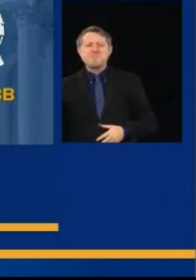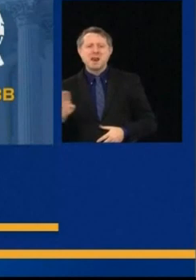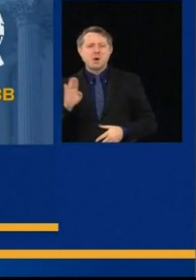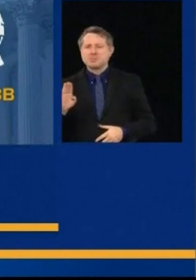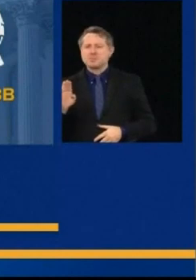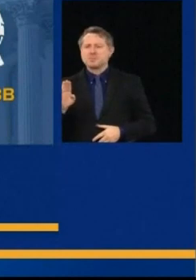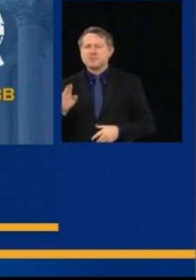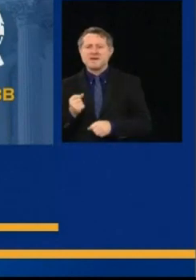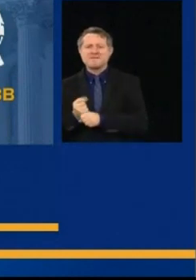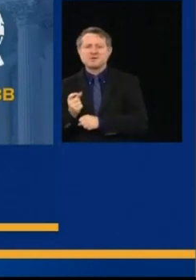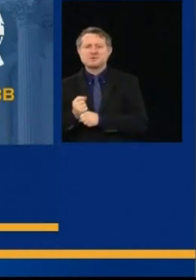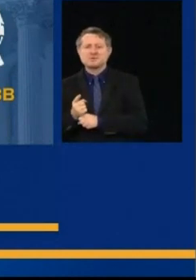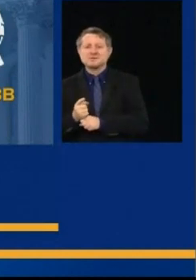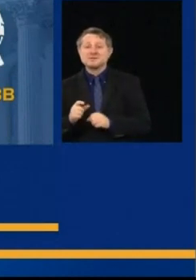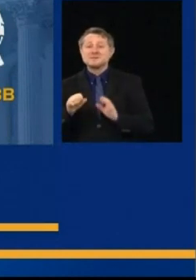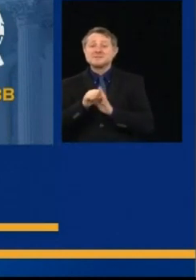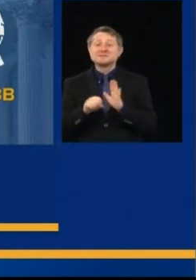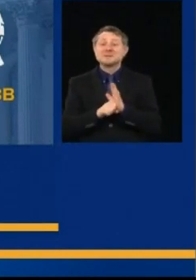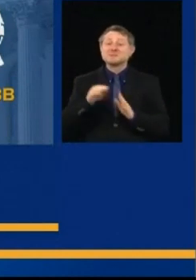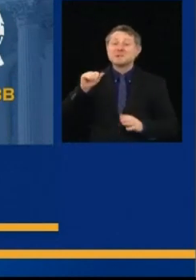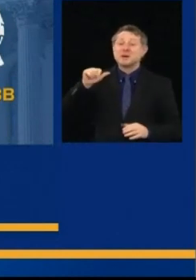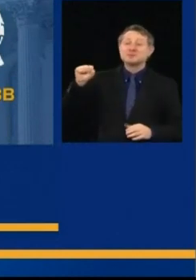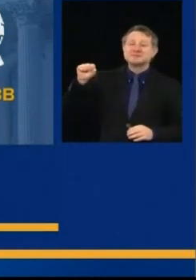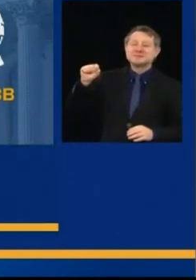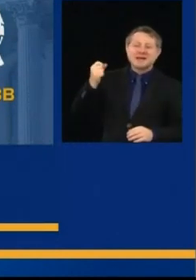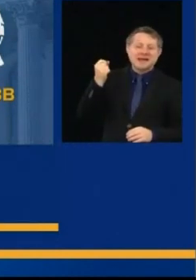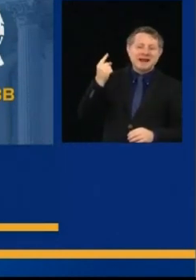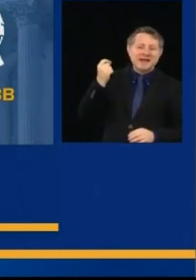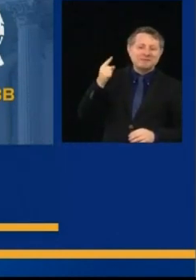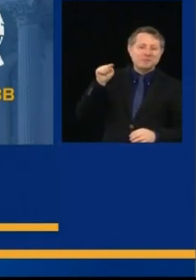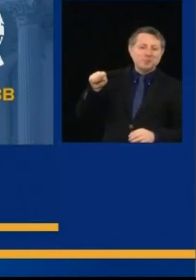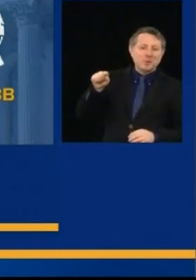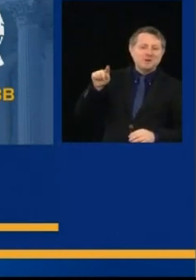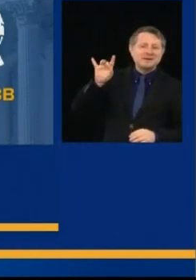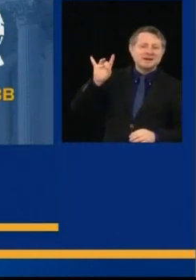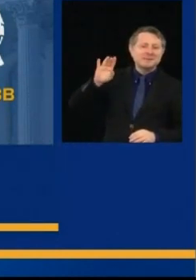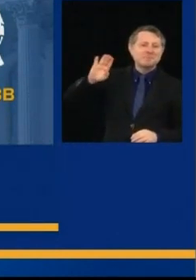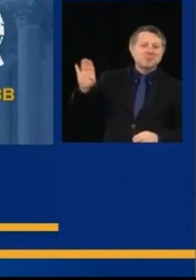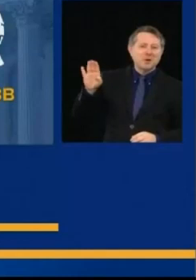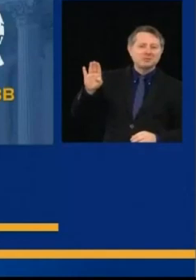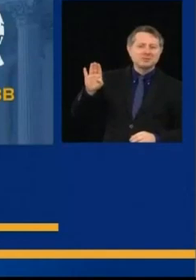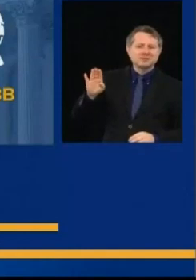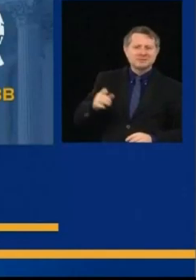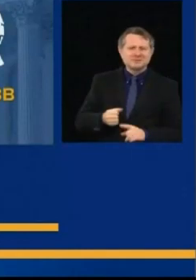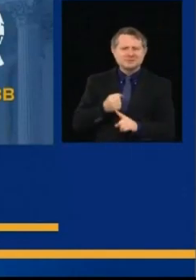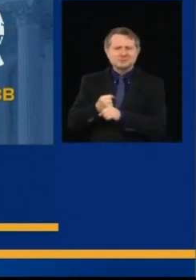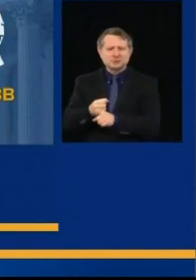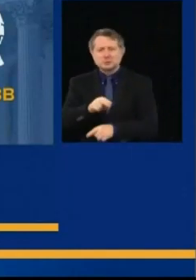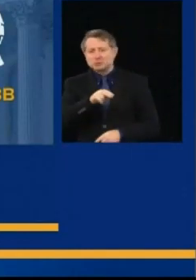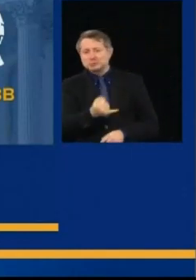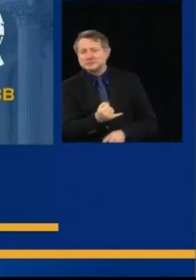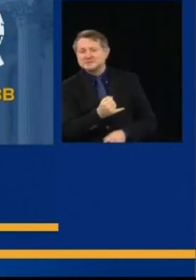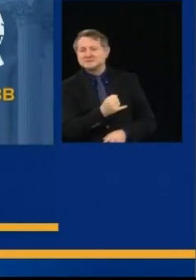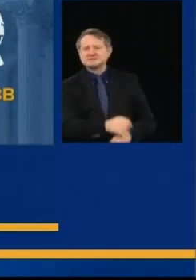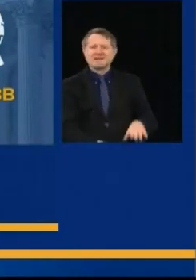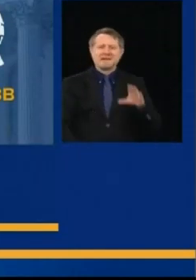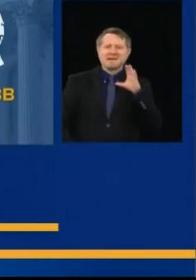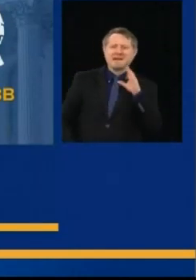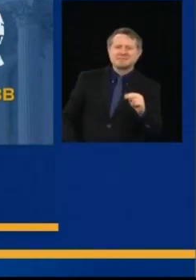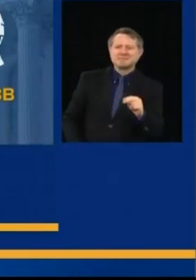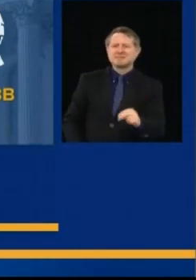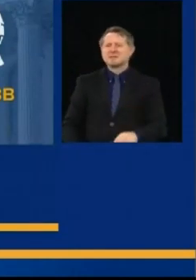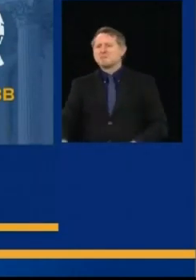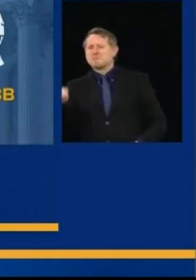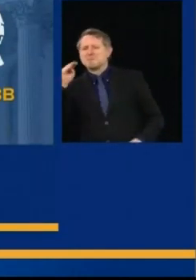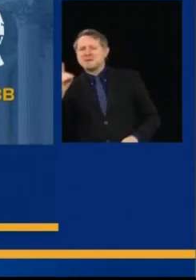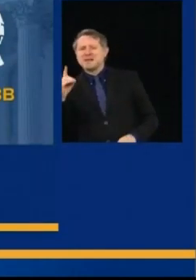Massachusetts, $11.8 billion per year. It also affects New Jersey, Connecticut, Maryland. That is repealed